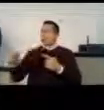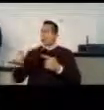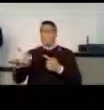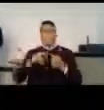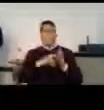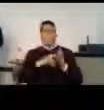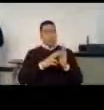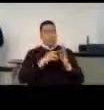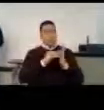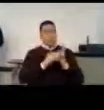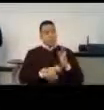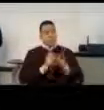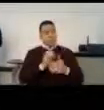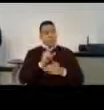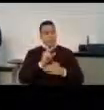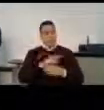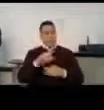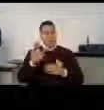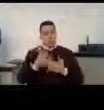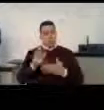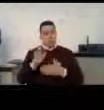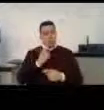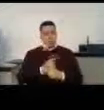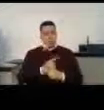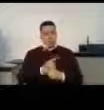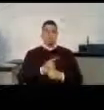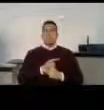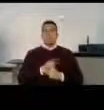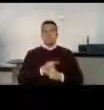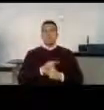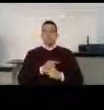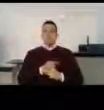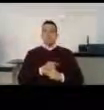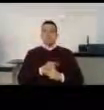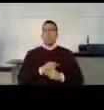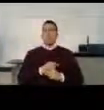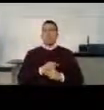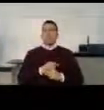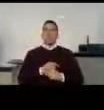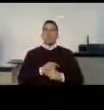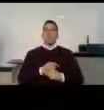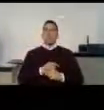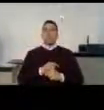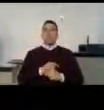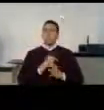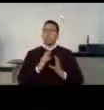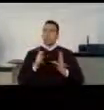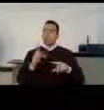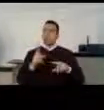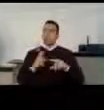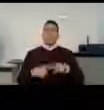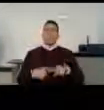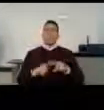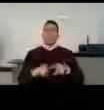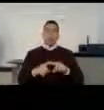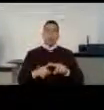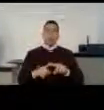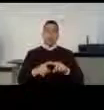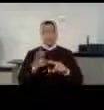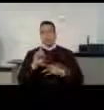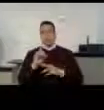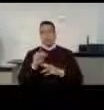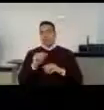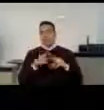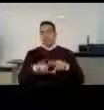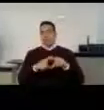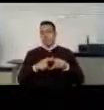so we're talking about students with disabilities who are going to college. Correct. Correct. So, depending on the disability, I